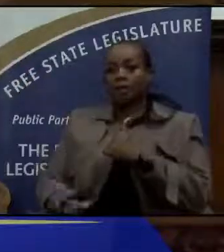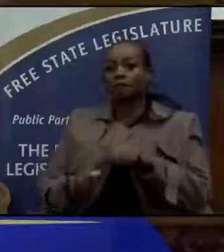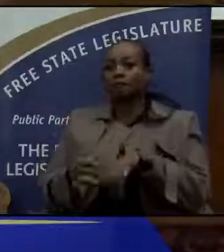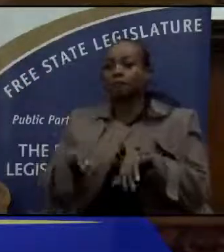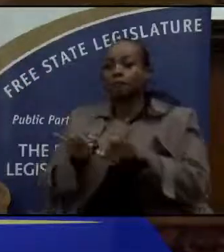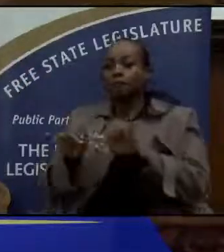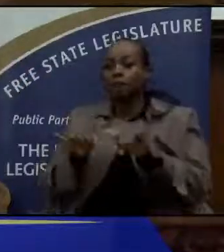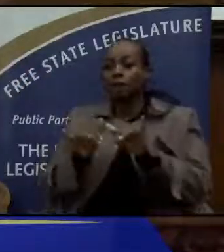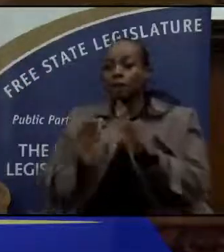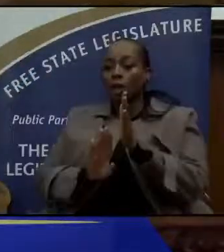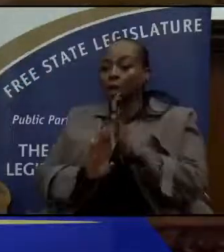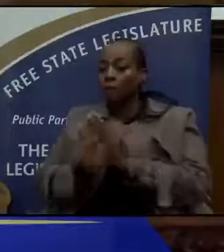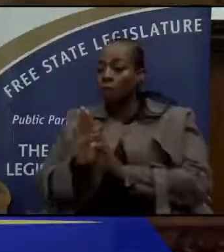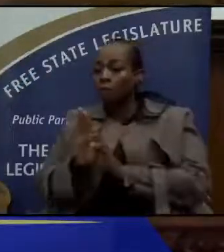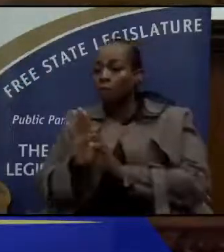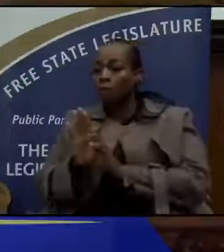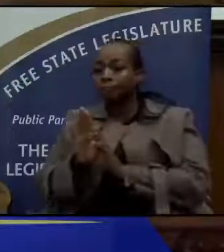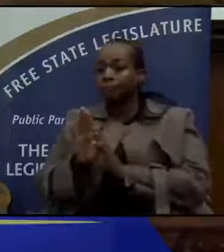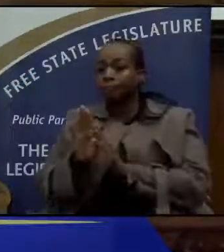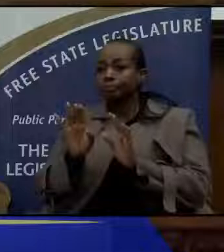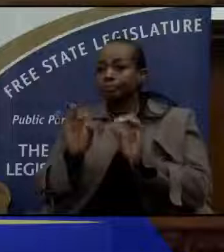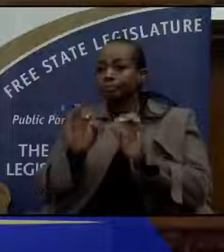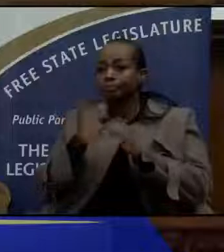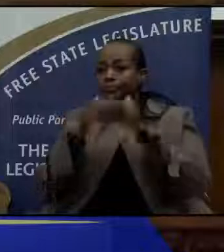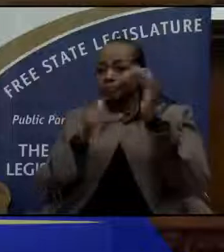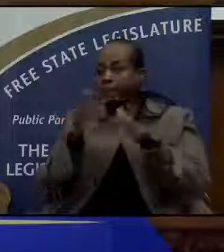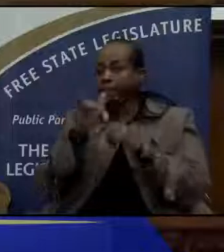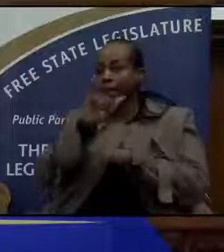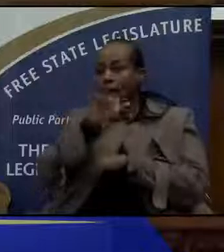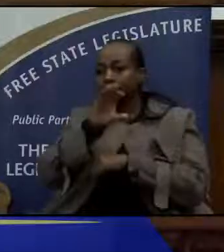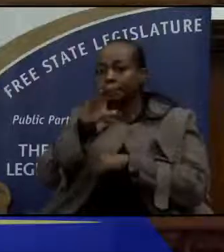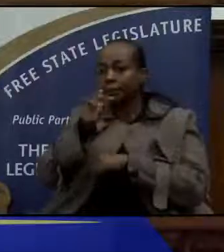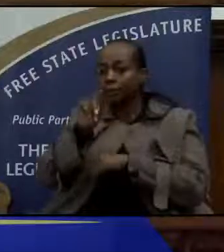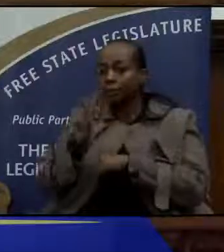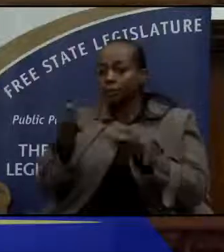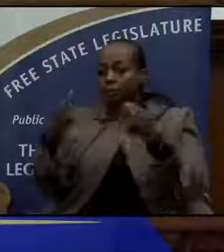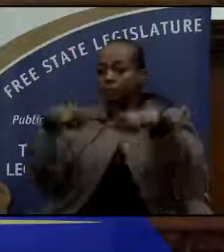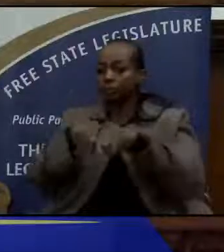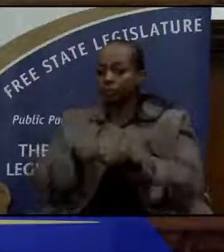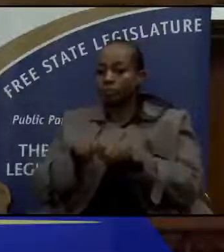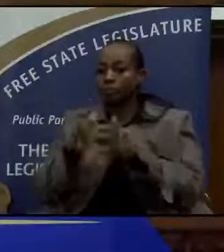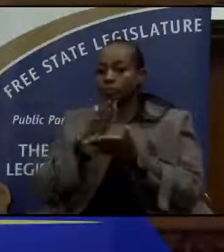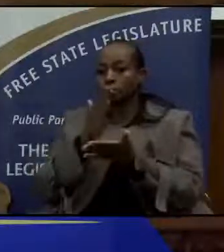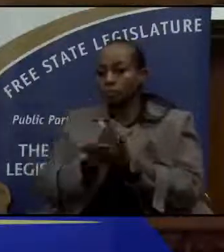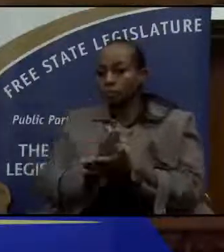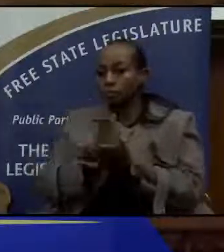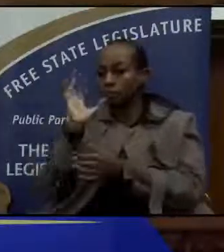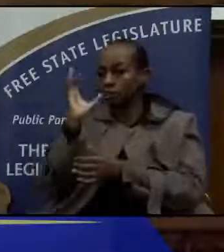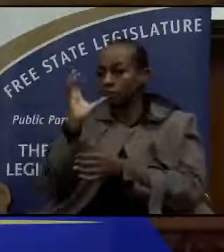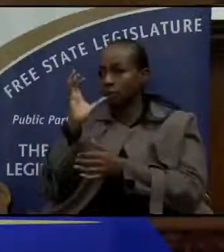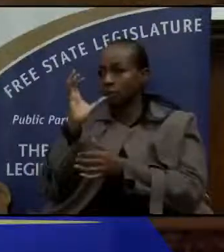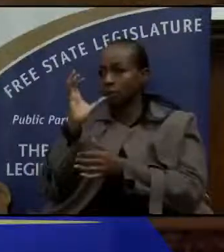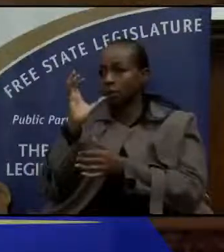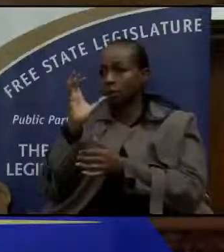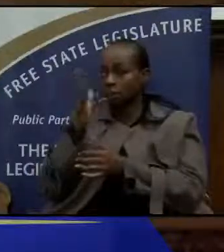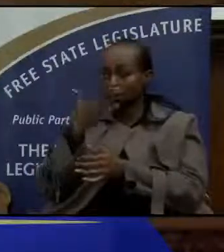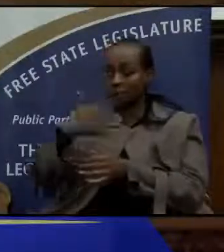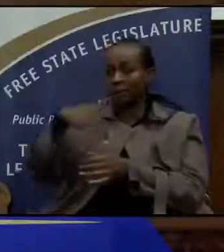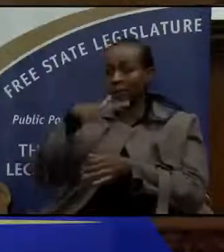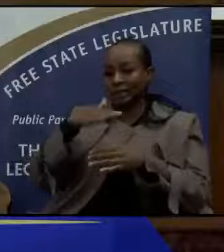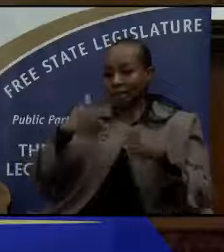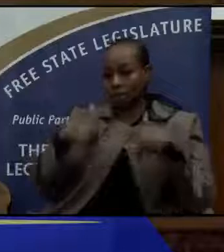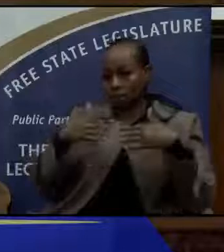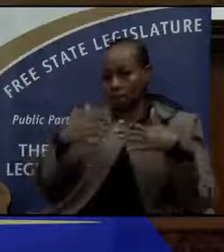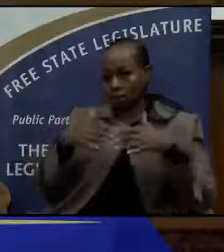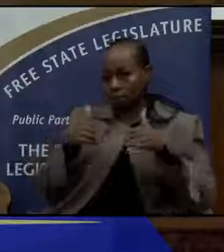Measures to improve ICT infrastructure as a contributor to building our desired development state have